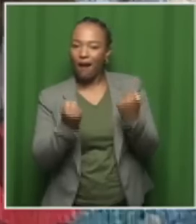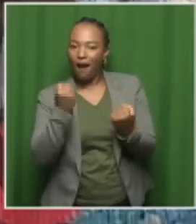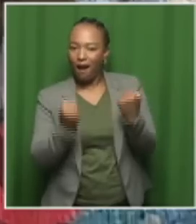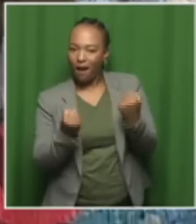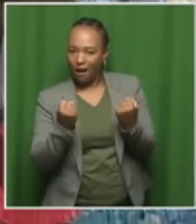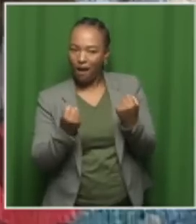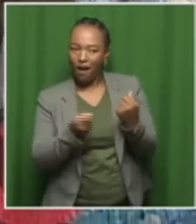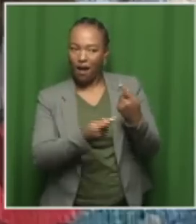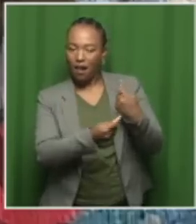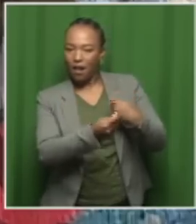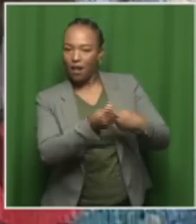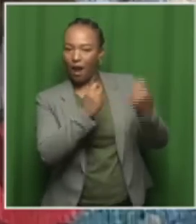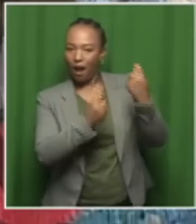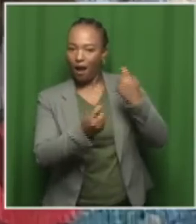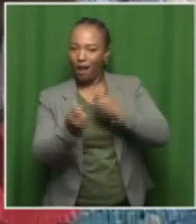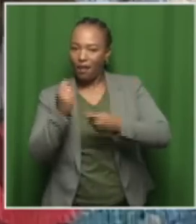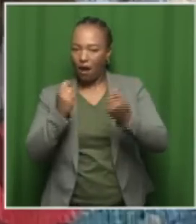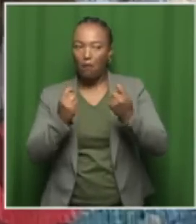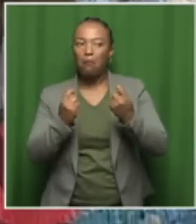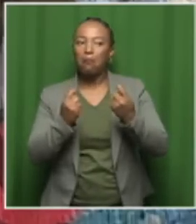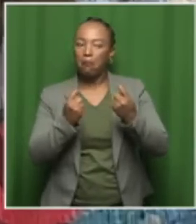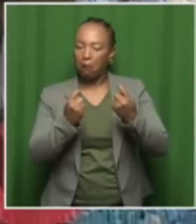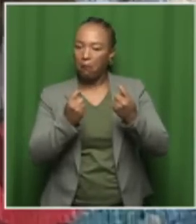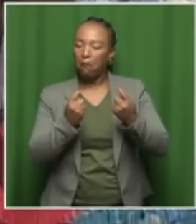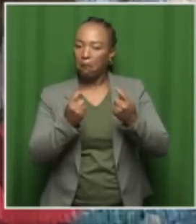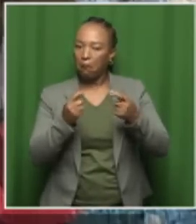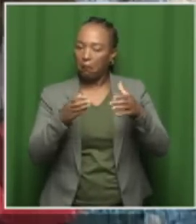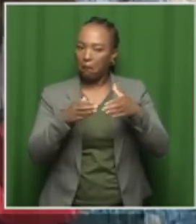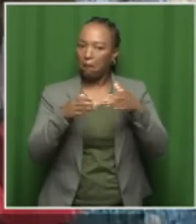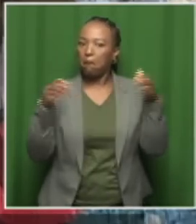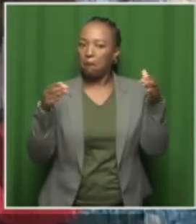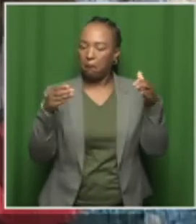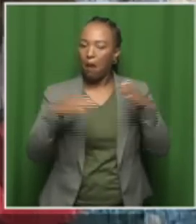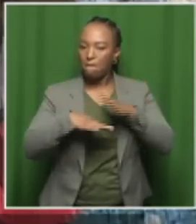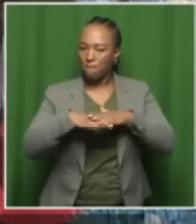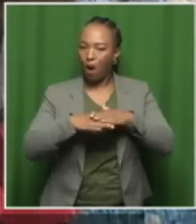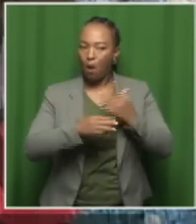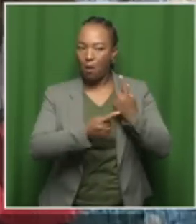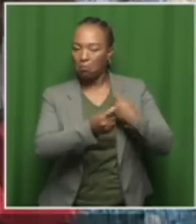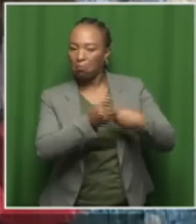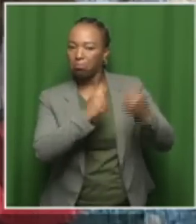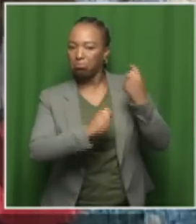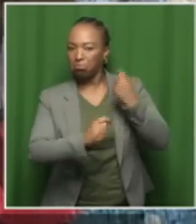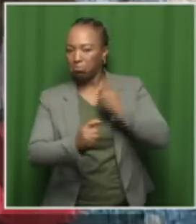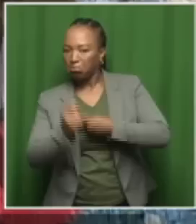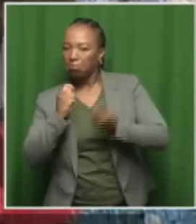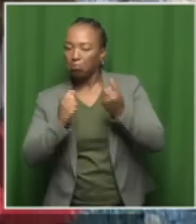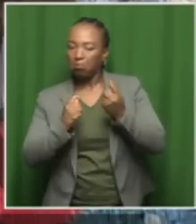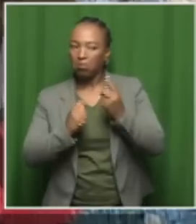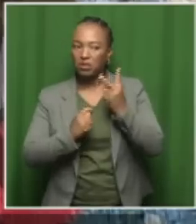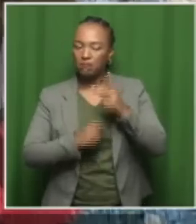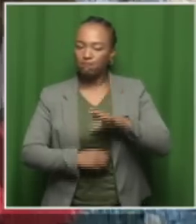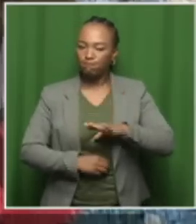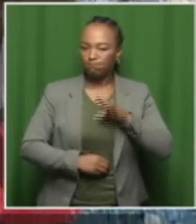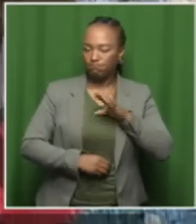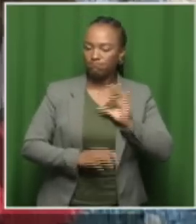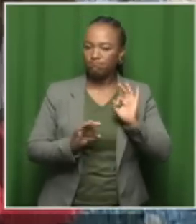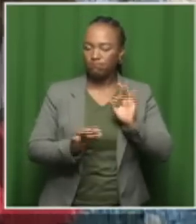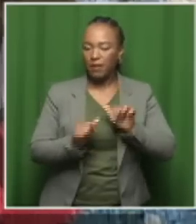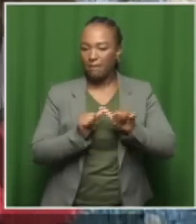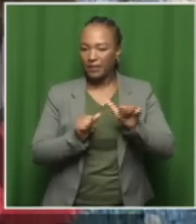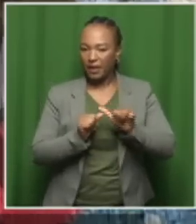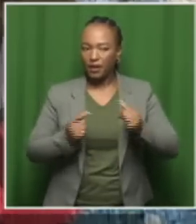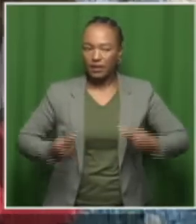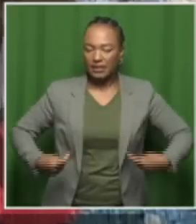than expected. So we may be seeing some of that confidence now starting to emerge in terms of spending